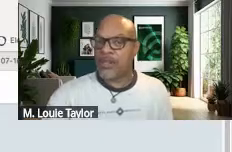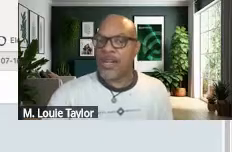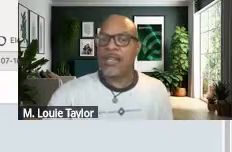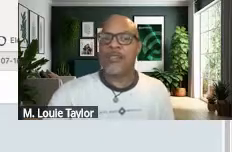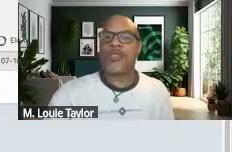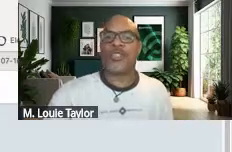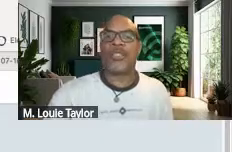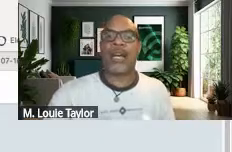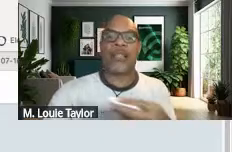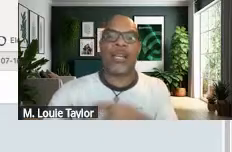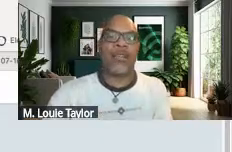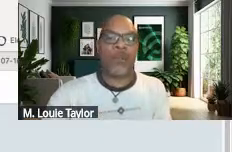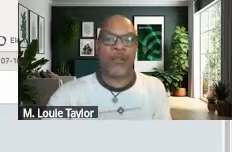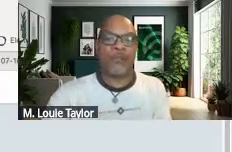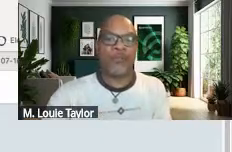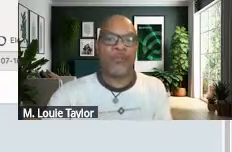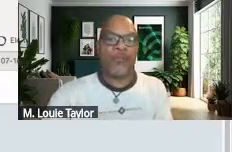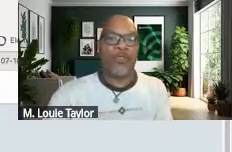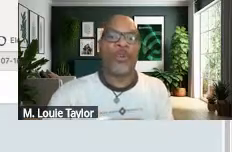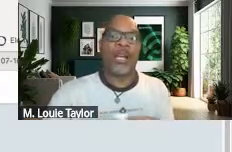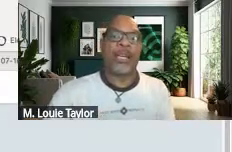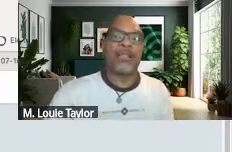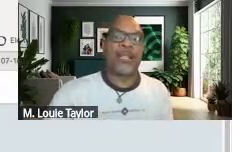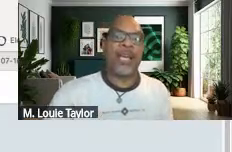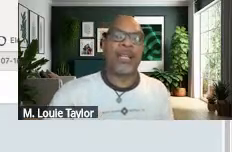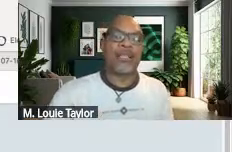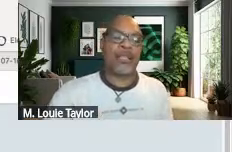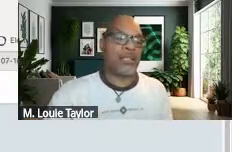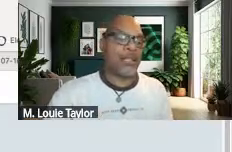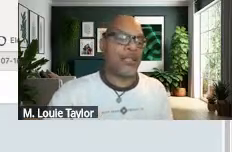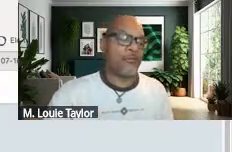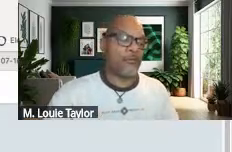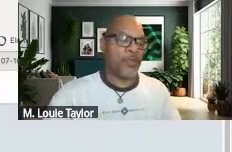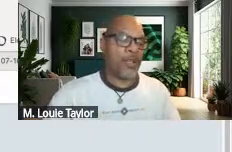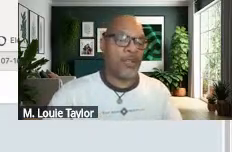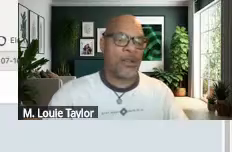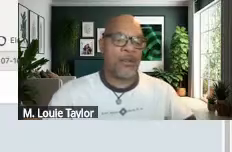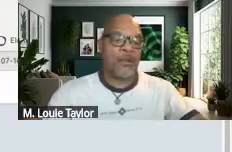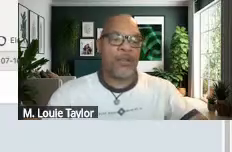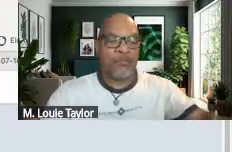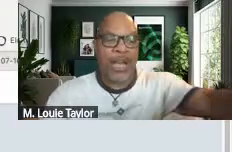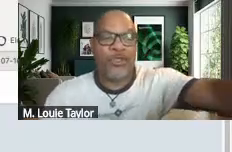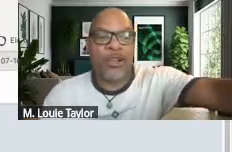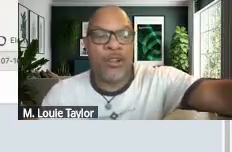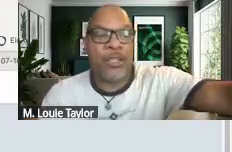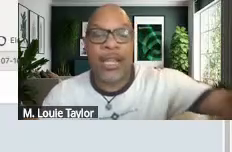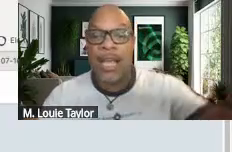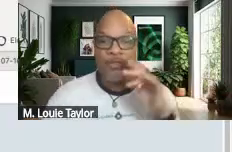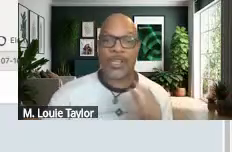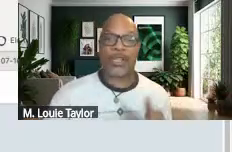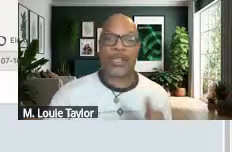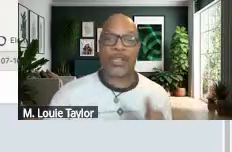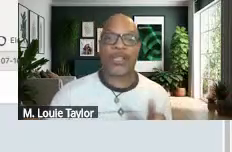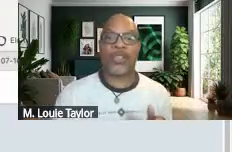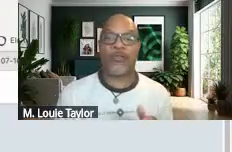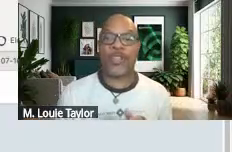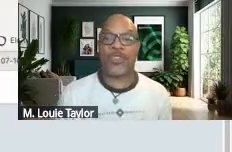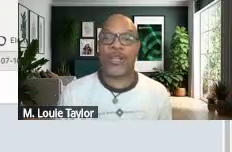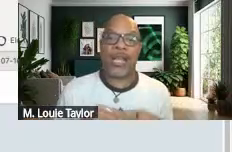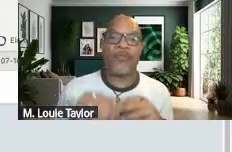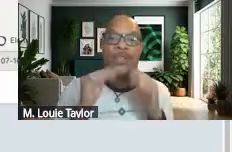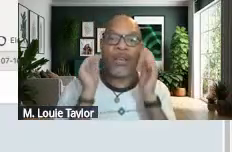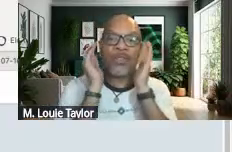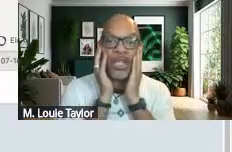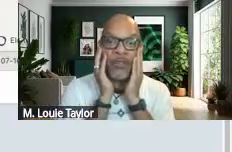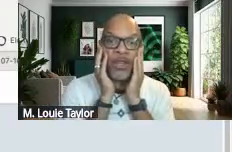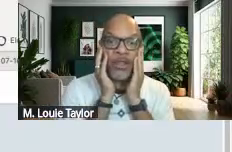hound her. I know that she's gotten that email. What I can Okay. say, instead of badgering her and saying, "Hey, have you checked out the information yet?